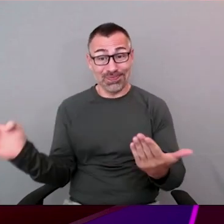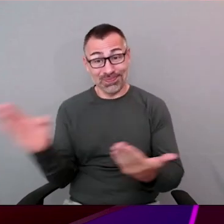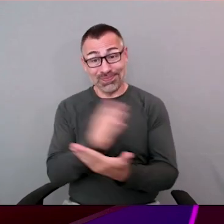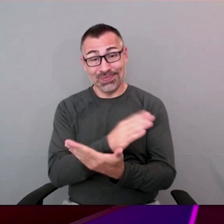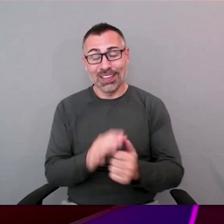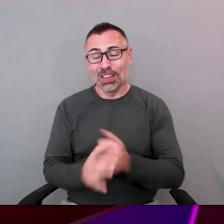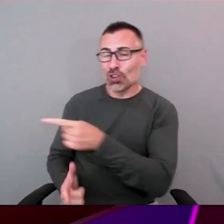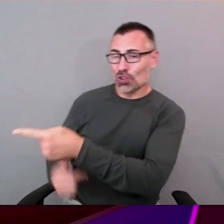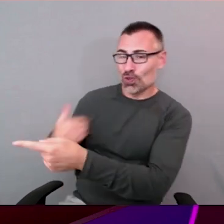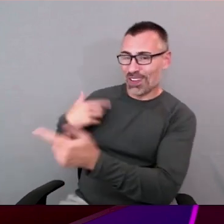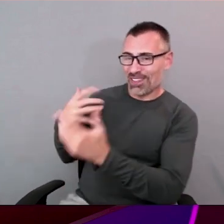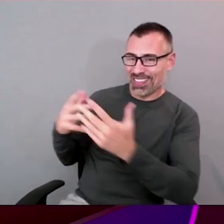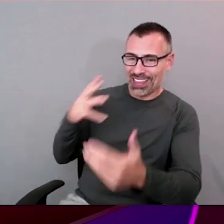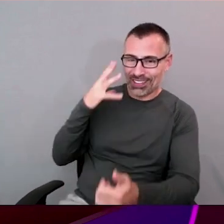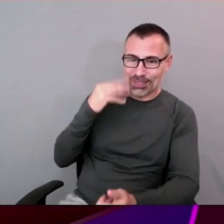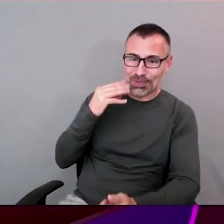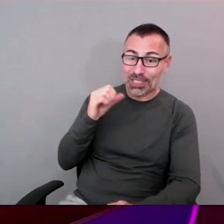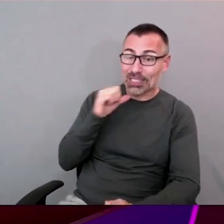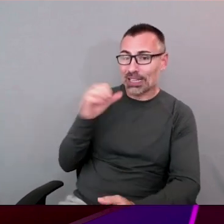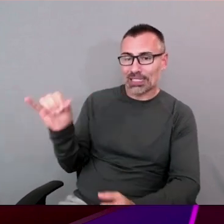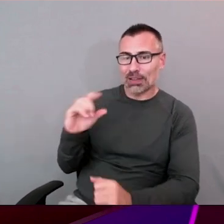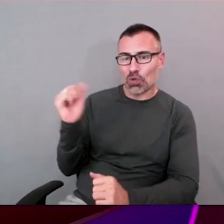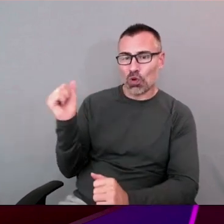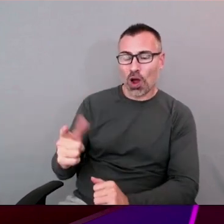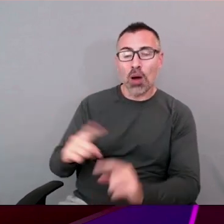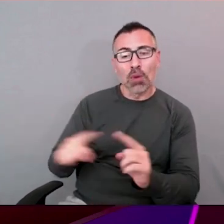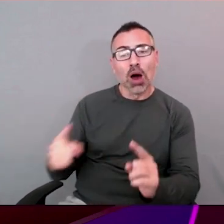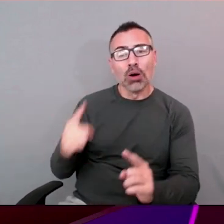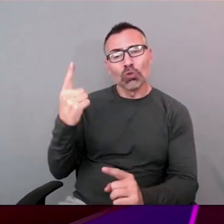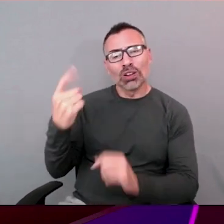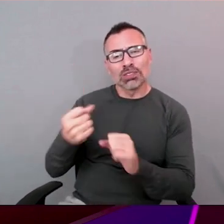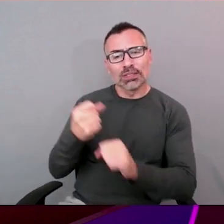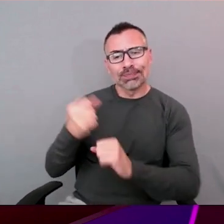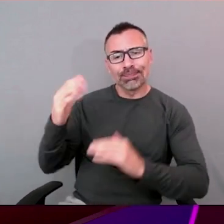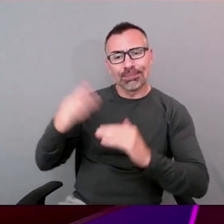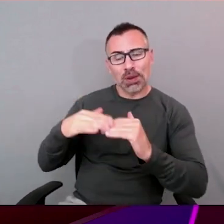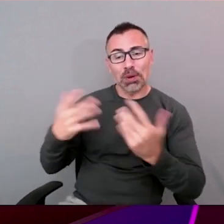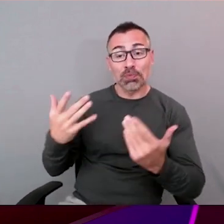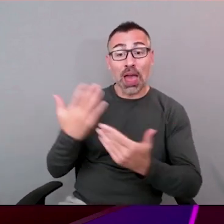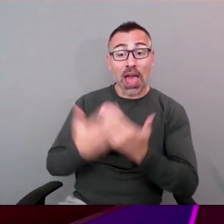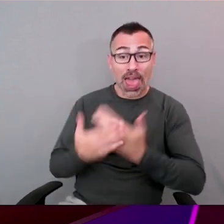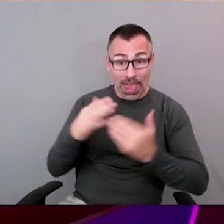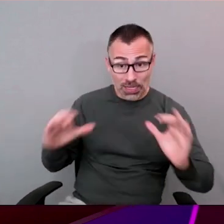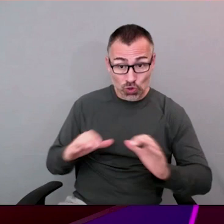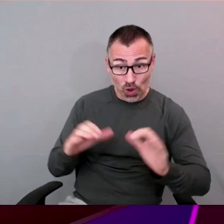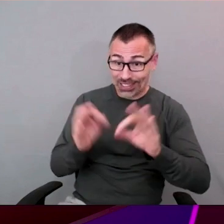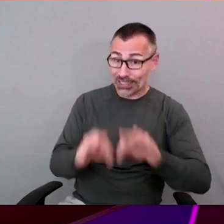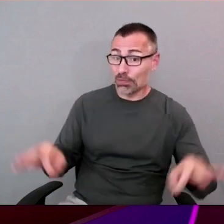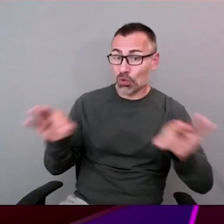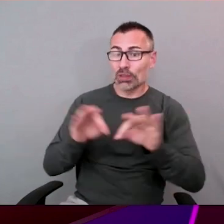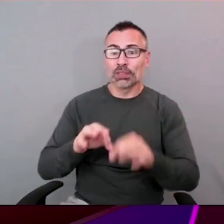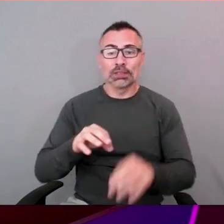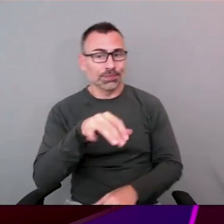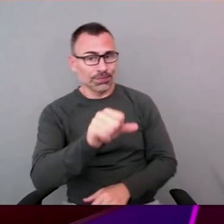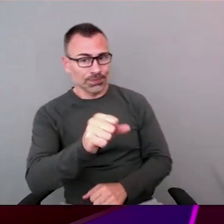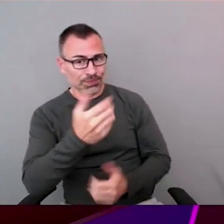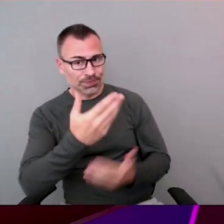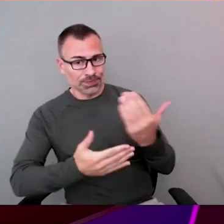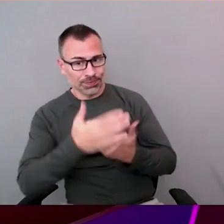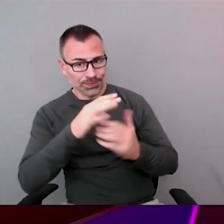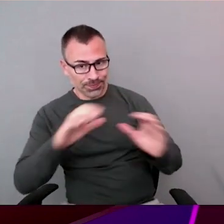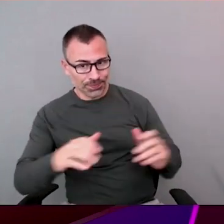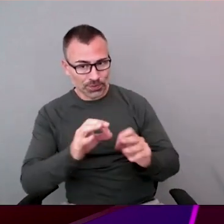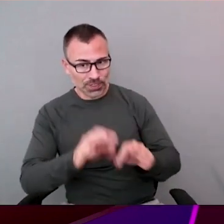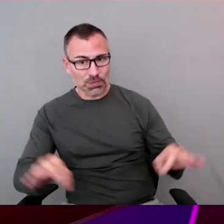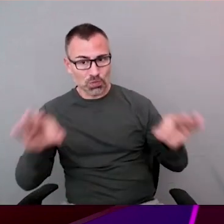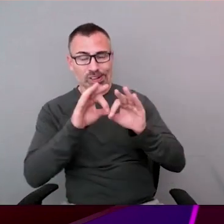does. At least 1 year of hands-on experience. Hands-on, that's the key. Hands-on, that's absolutely right. Yeah. I mean, the hands-on in the cloud